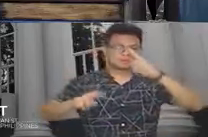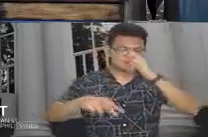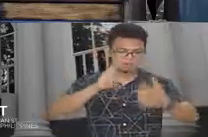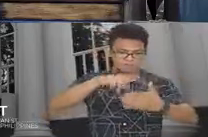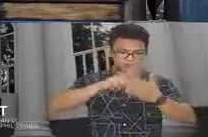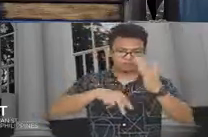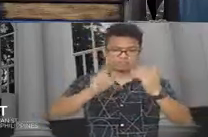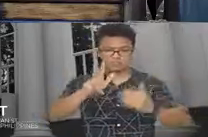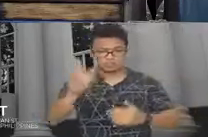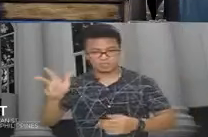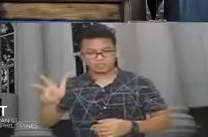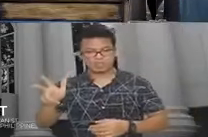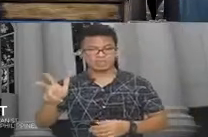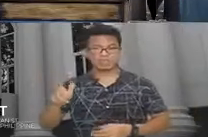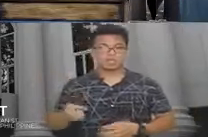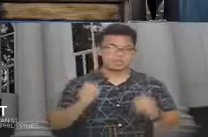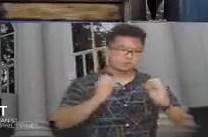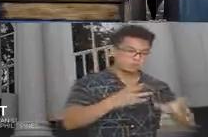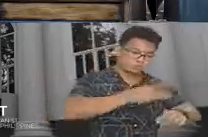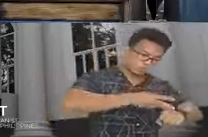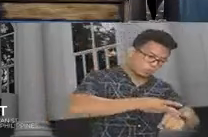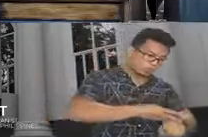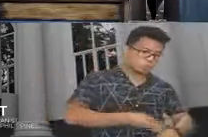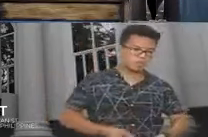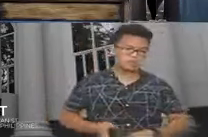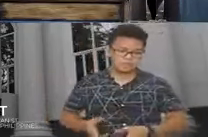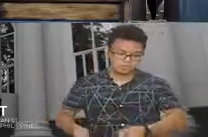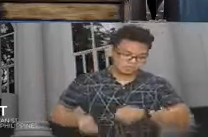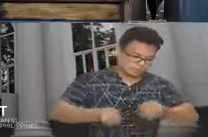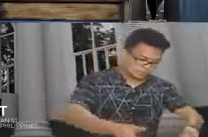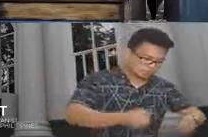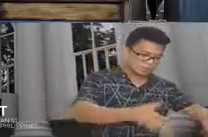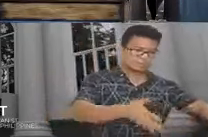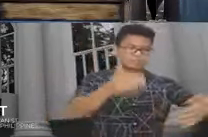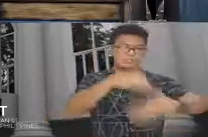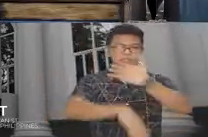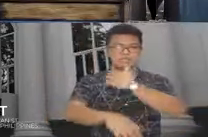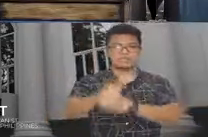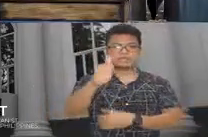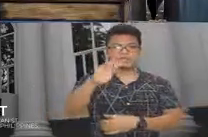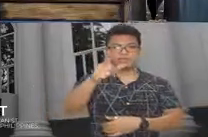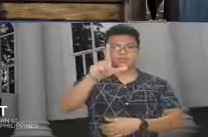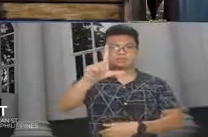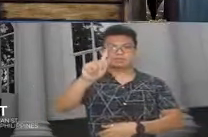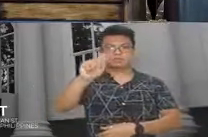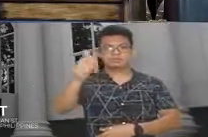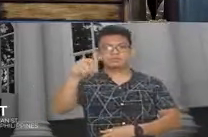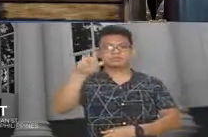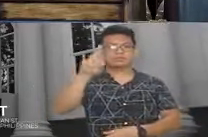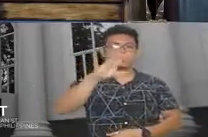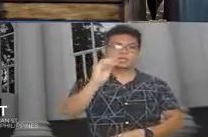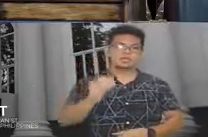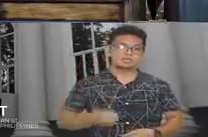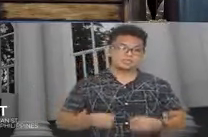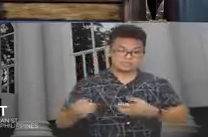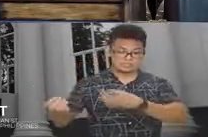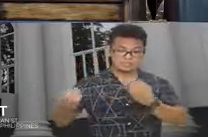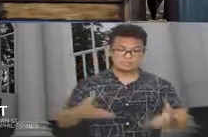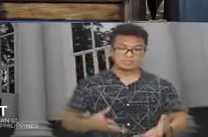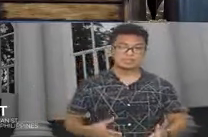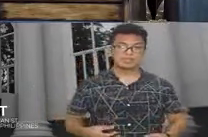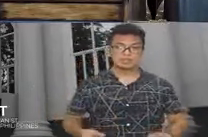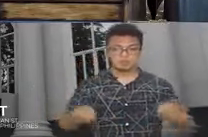Then in verse number 33, he put the wood in order and cut the bullock in pieces and laid him on the wood. And he